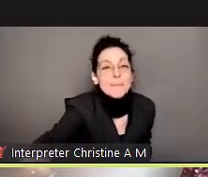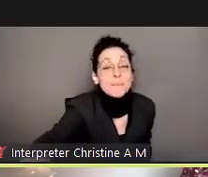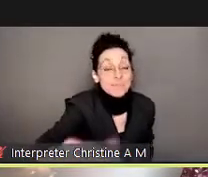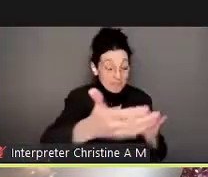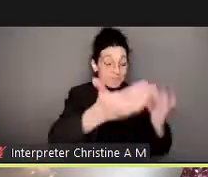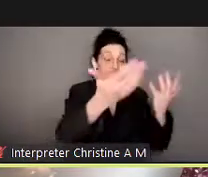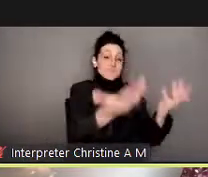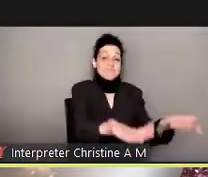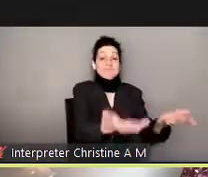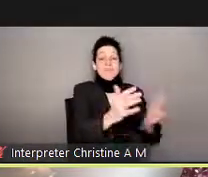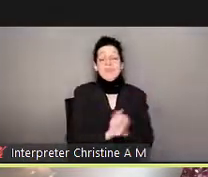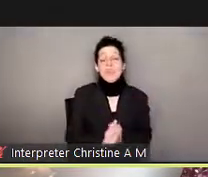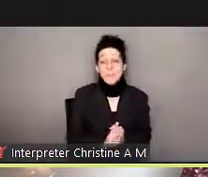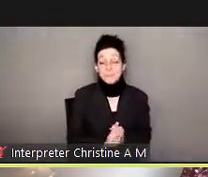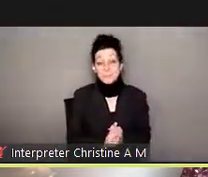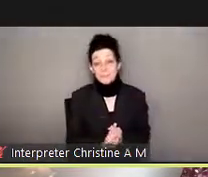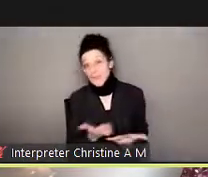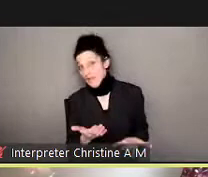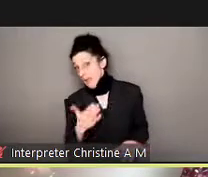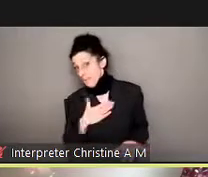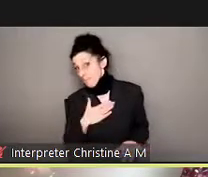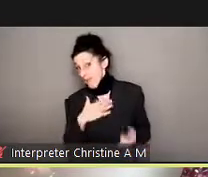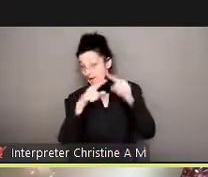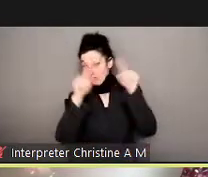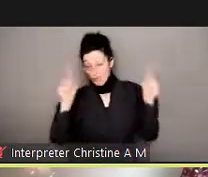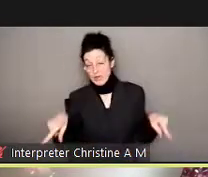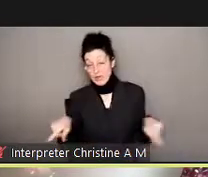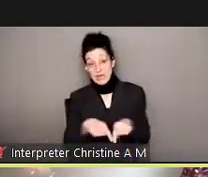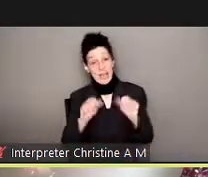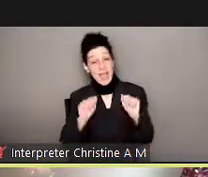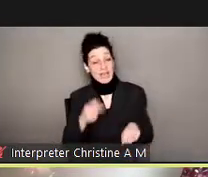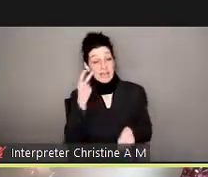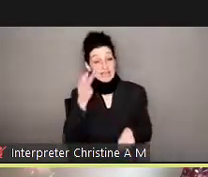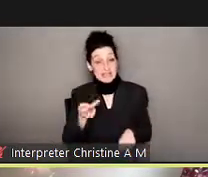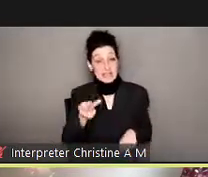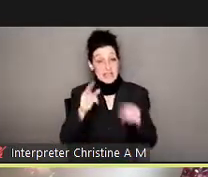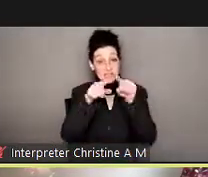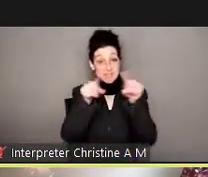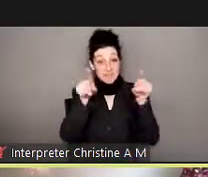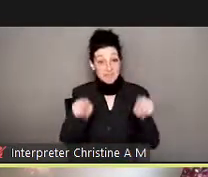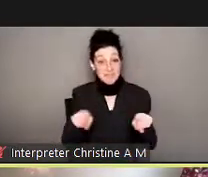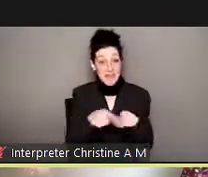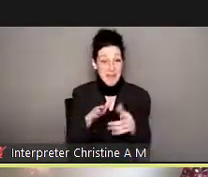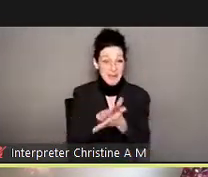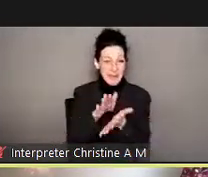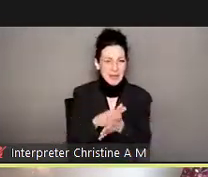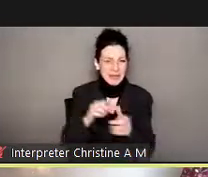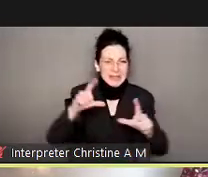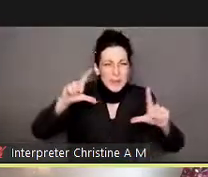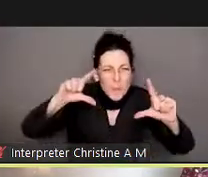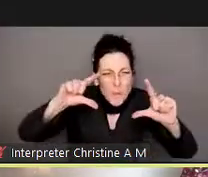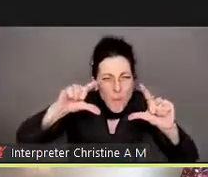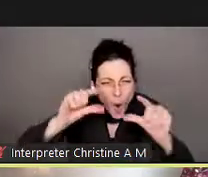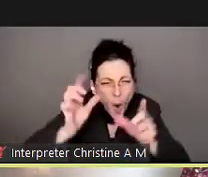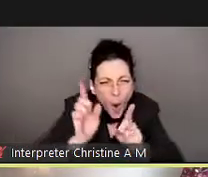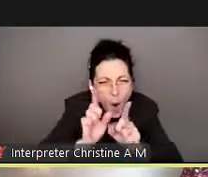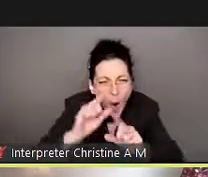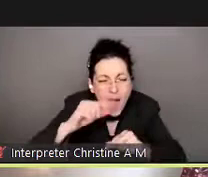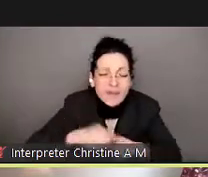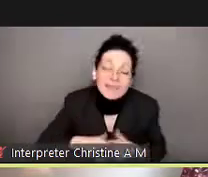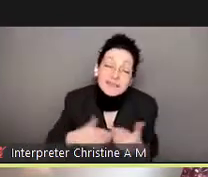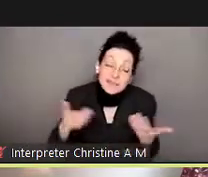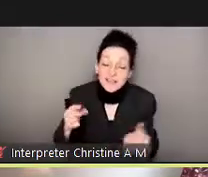Okay, so on my screen, I have my handout kind of tiny, which is probably the fault of it being a Word